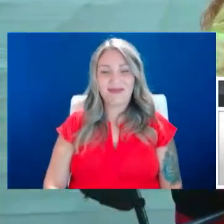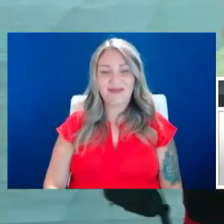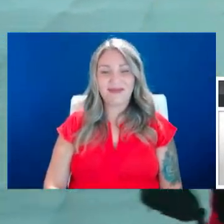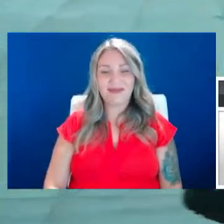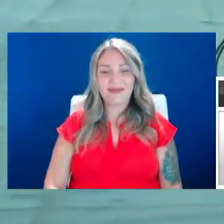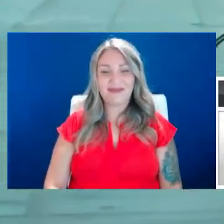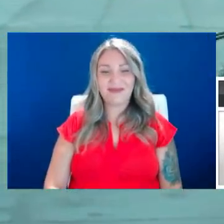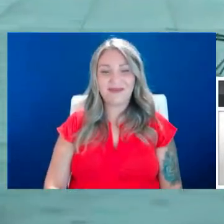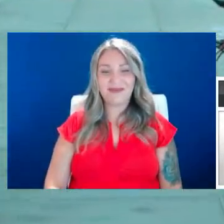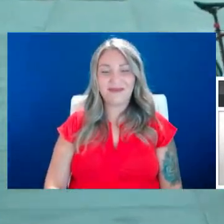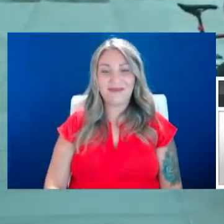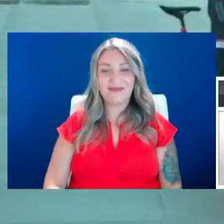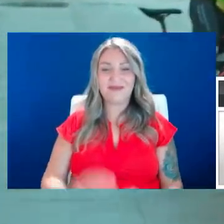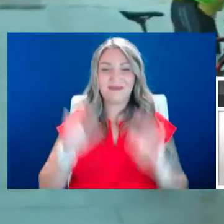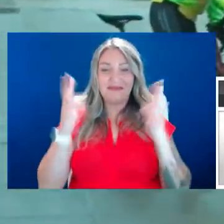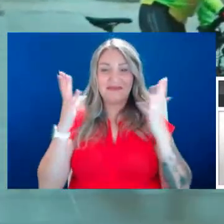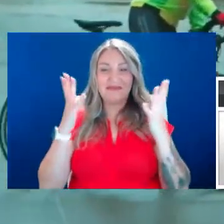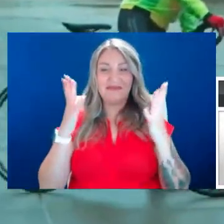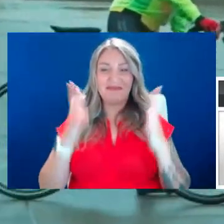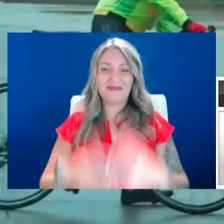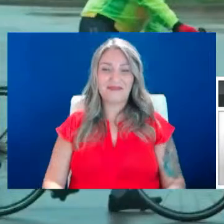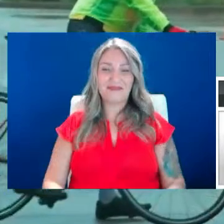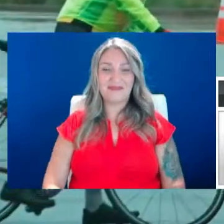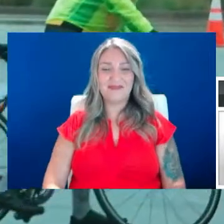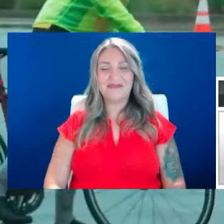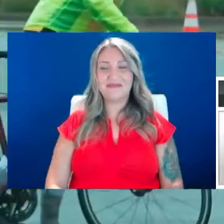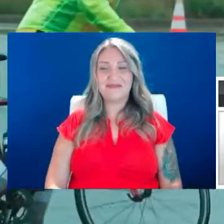Let's get you back for your position.